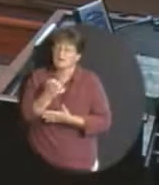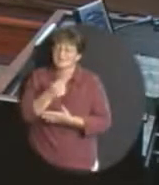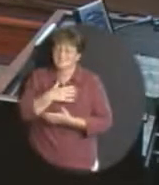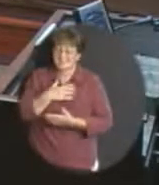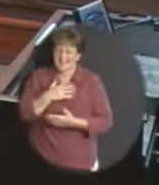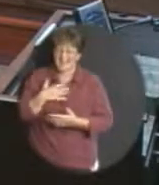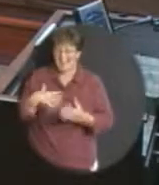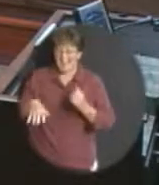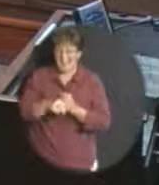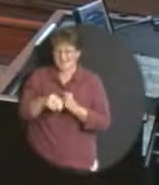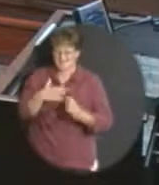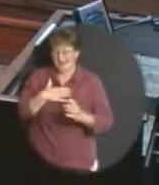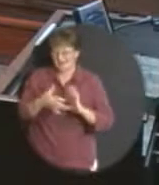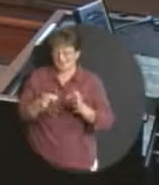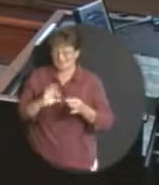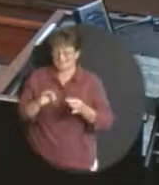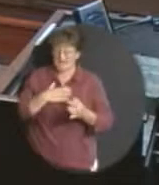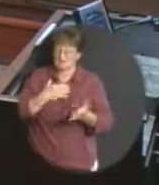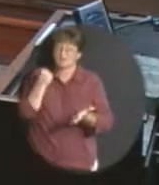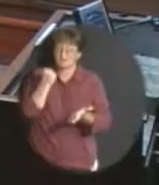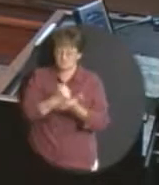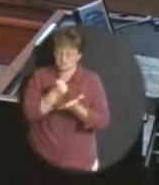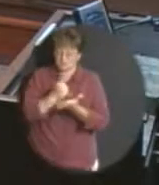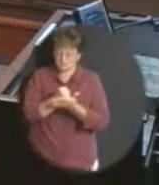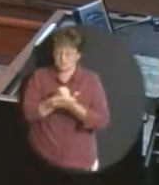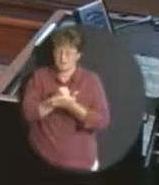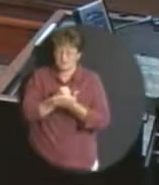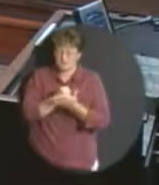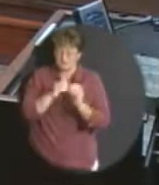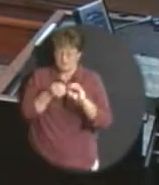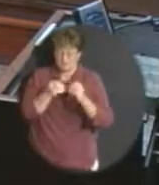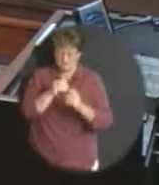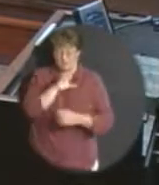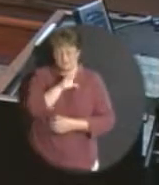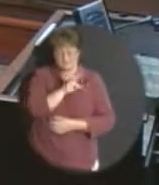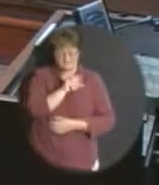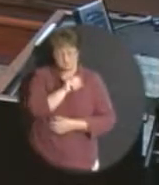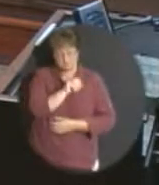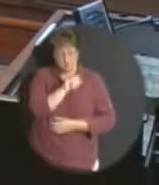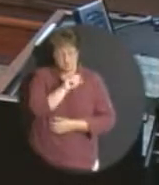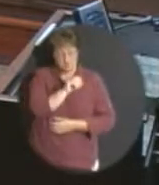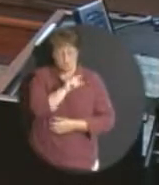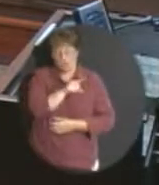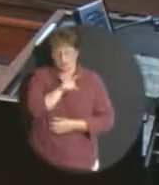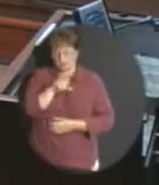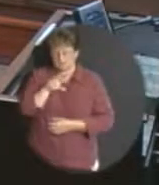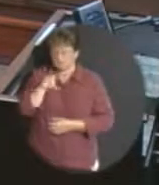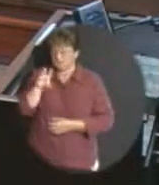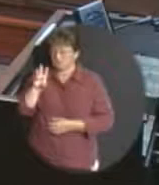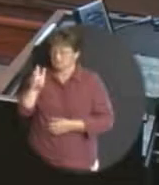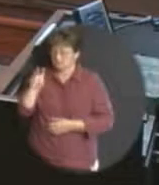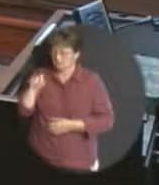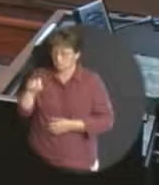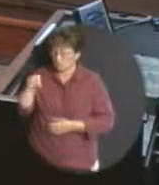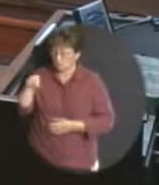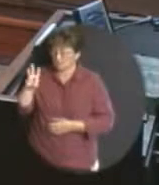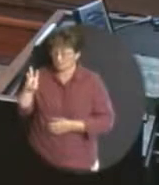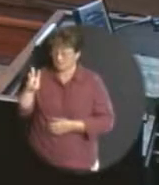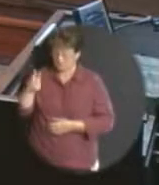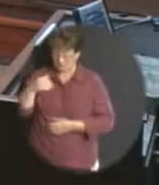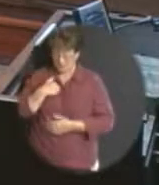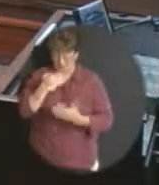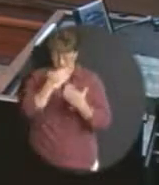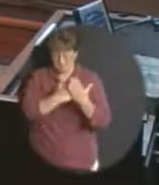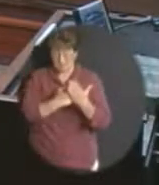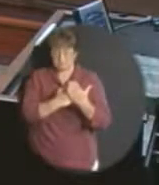this. I want to approve the consent agenda numbers 6.01 to 6.06 as presented.